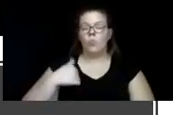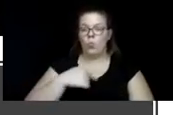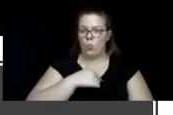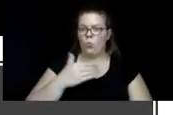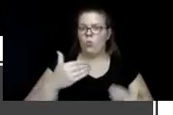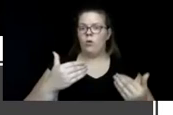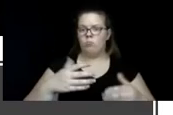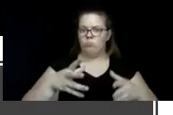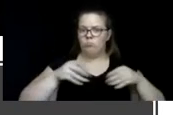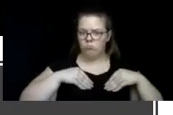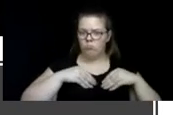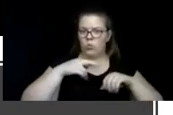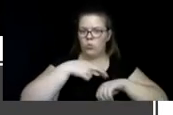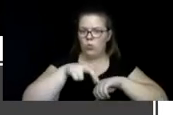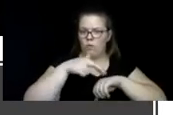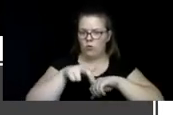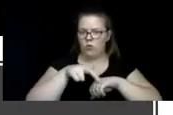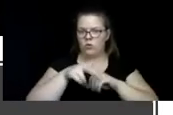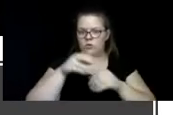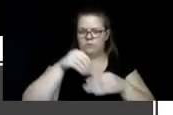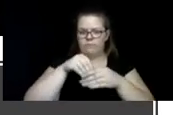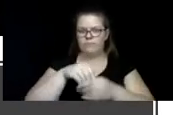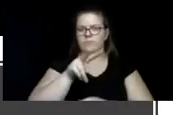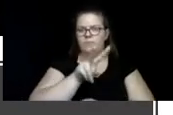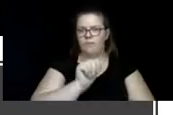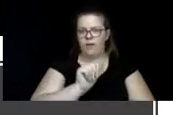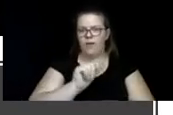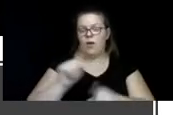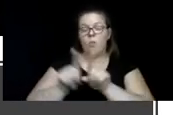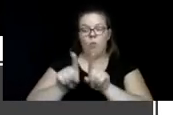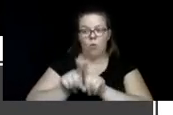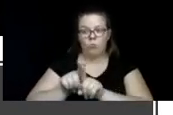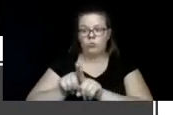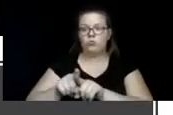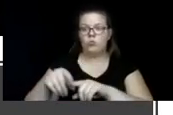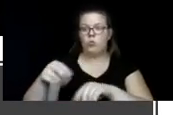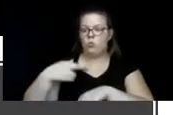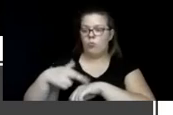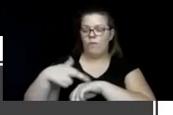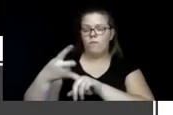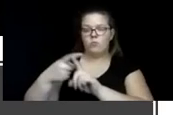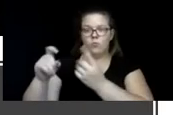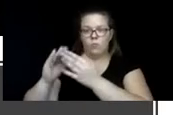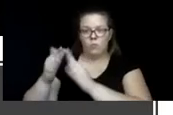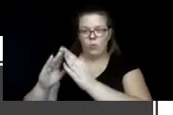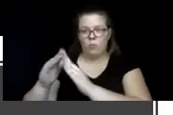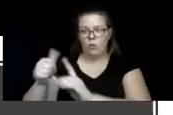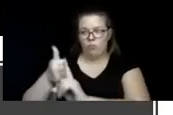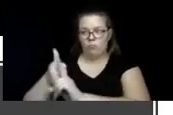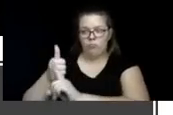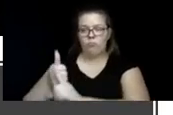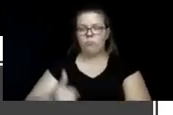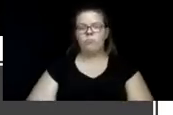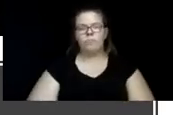only do we take referrals from within the VA, but we also take referrals from the community. So I